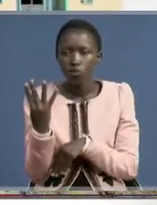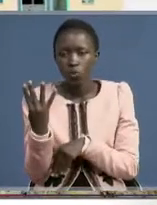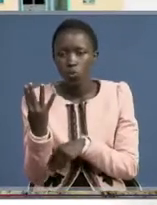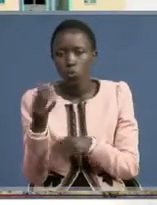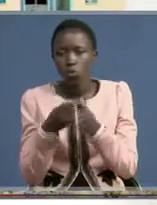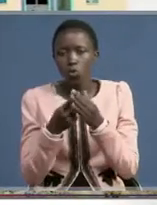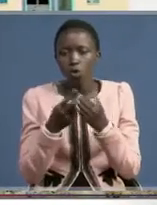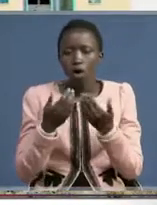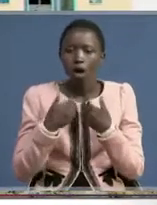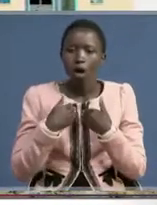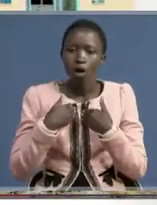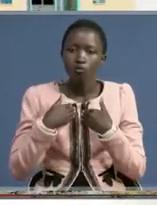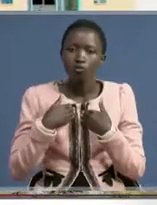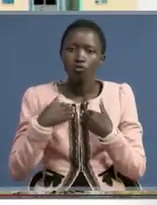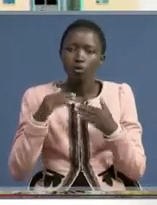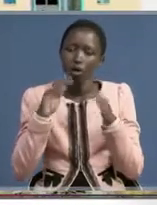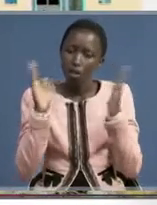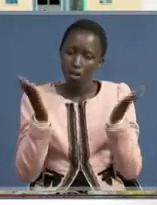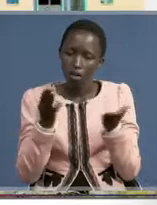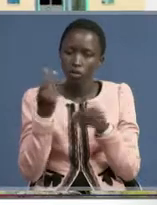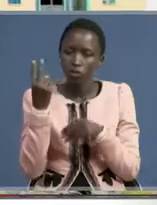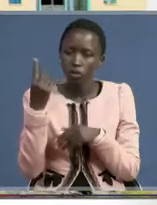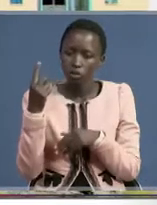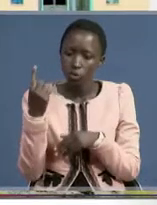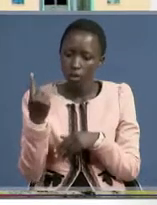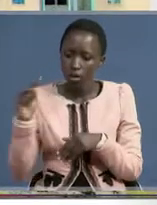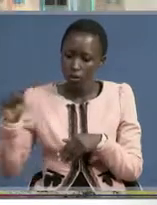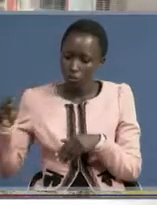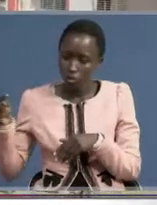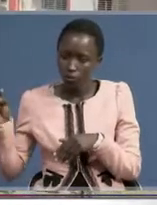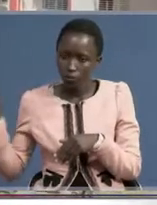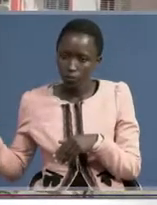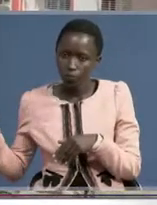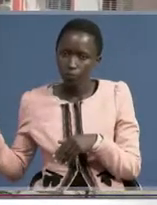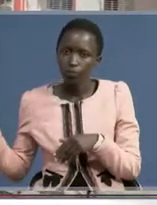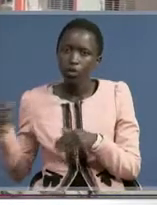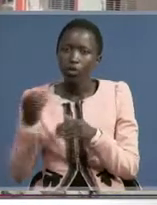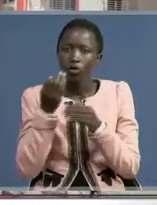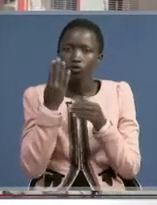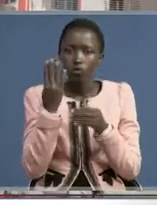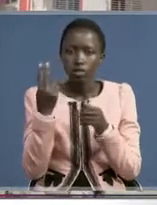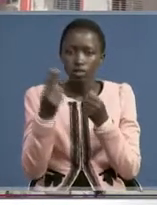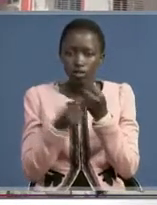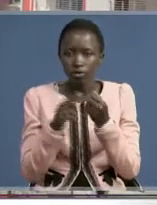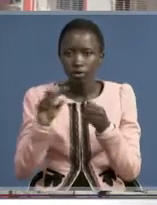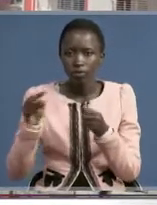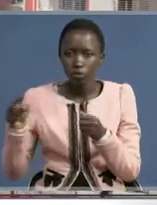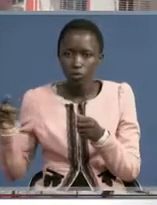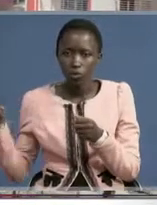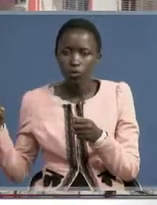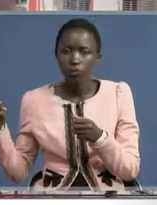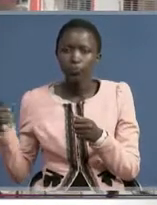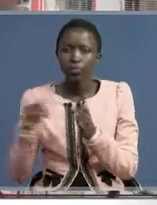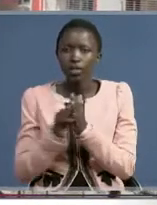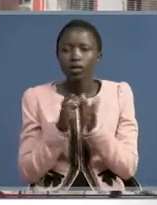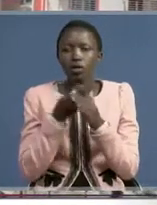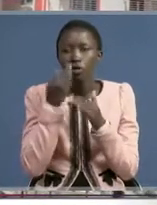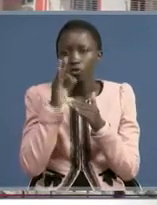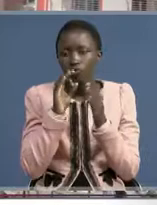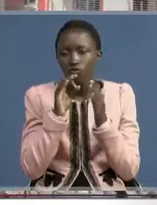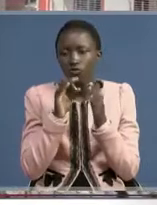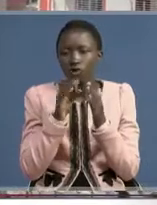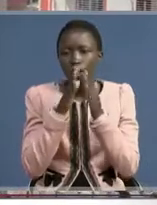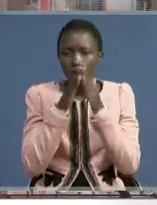set to receive the largest share of 21 billion out of the 47 billion set aside. The State of Department